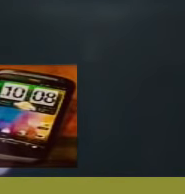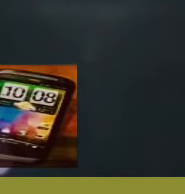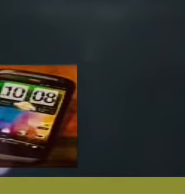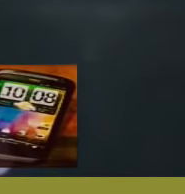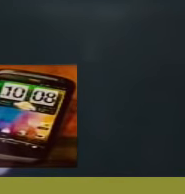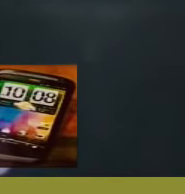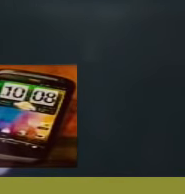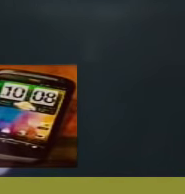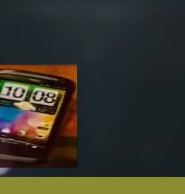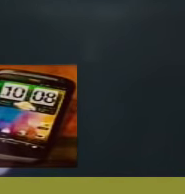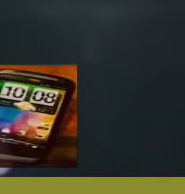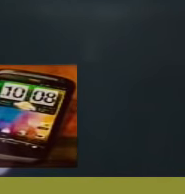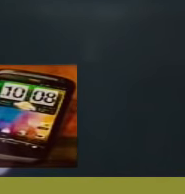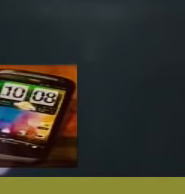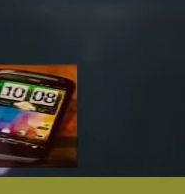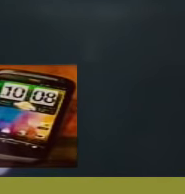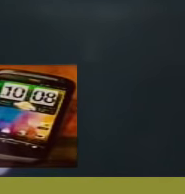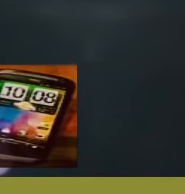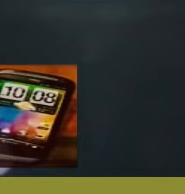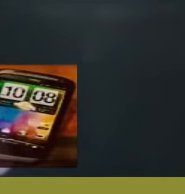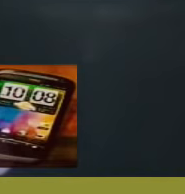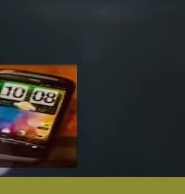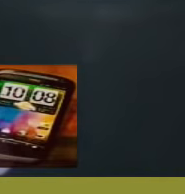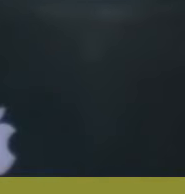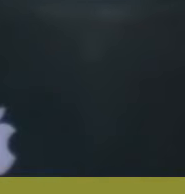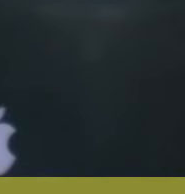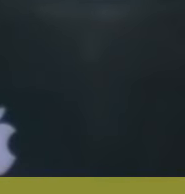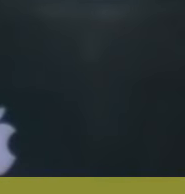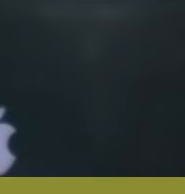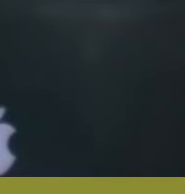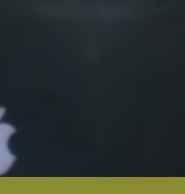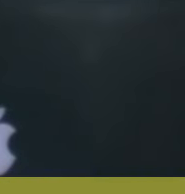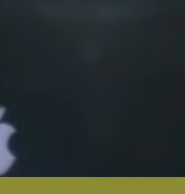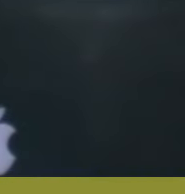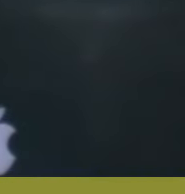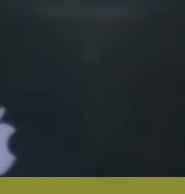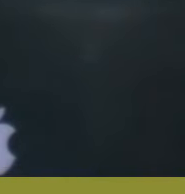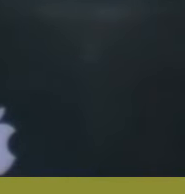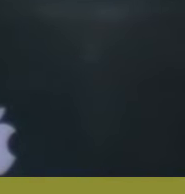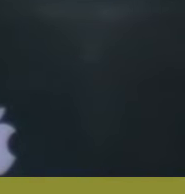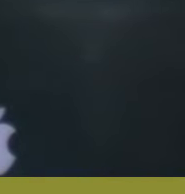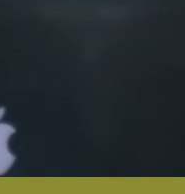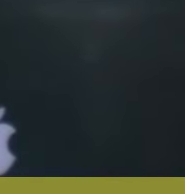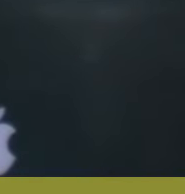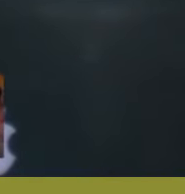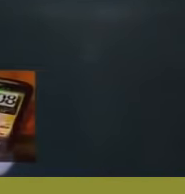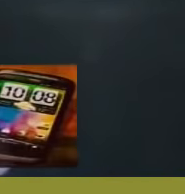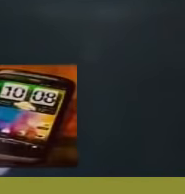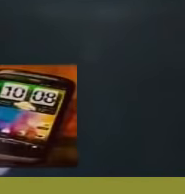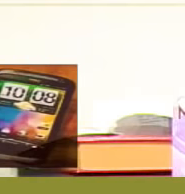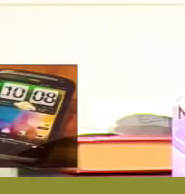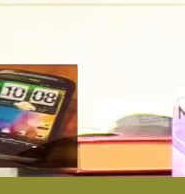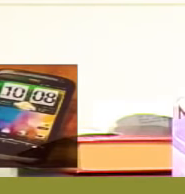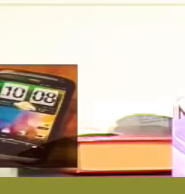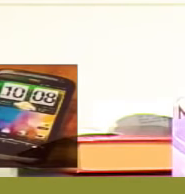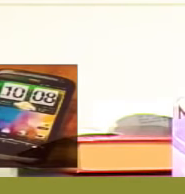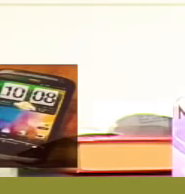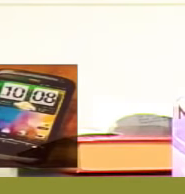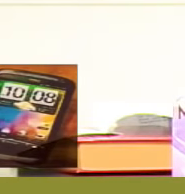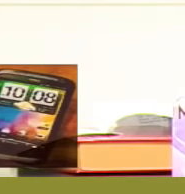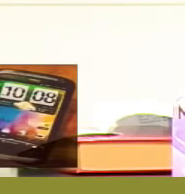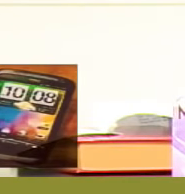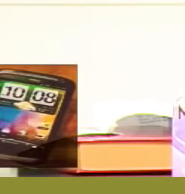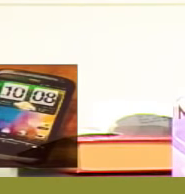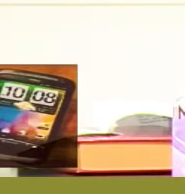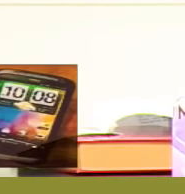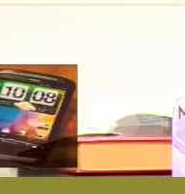receive information from the Inspector General of Police concerning matters of internal security, That's correct, ma'am.